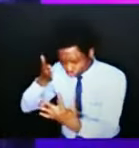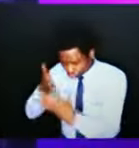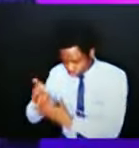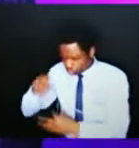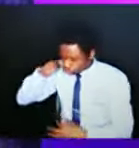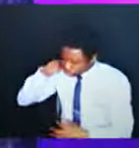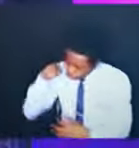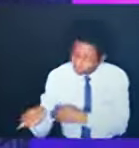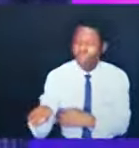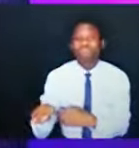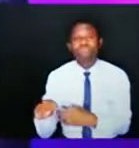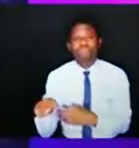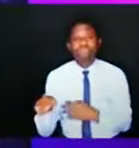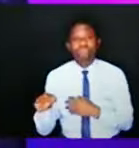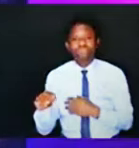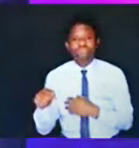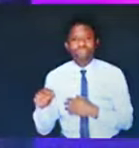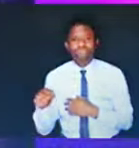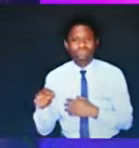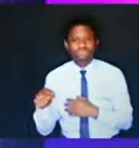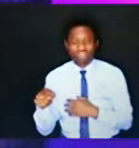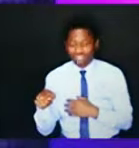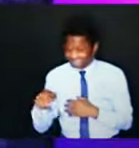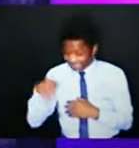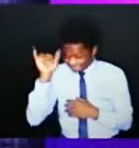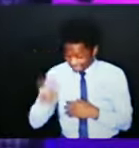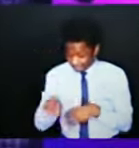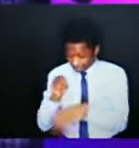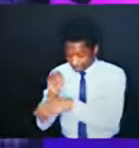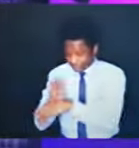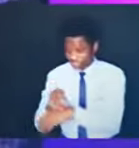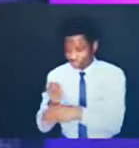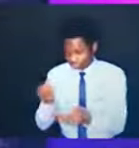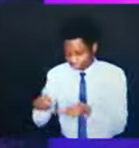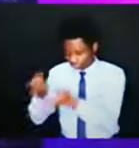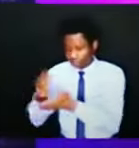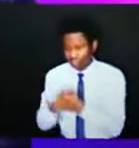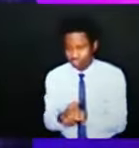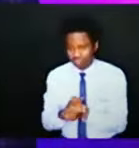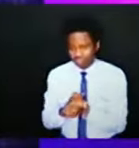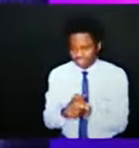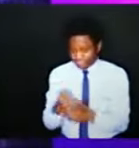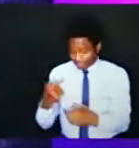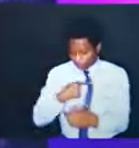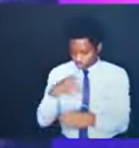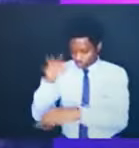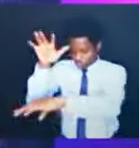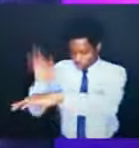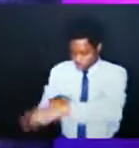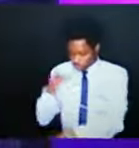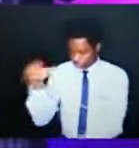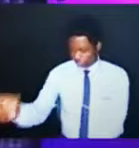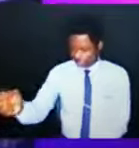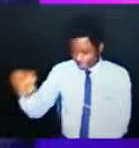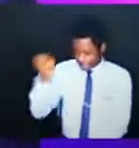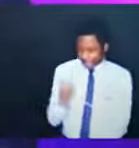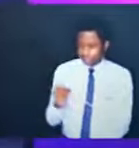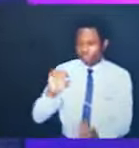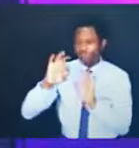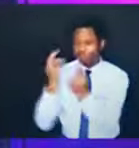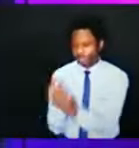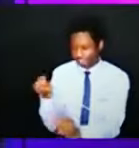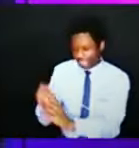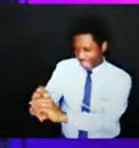so emusiye ni na. Now, this is the message. Wey eni asamo. I'm calling you out of your kindred. Me frau